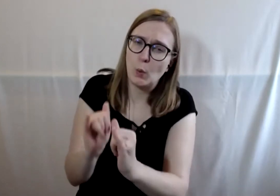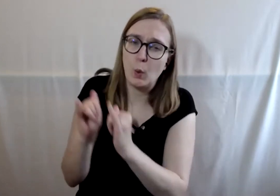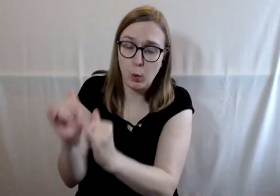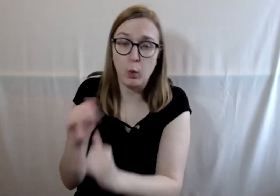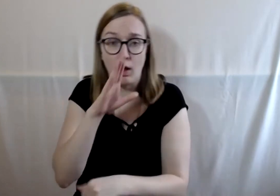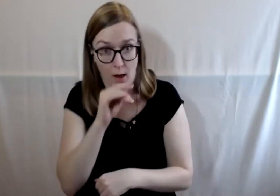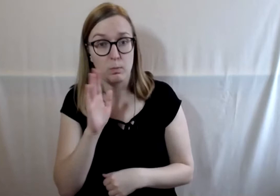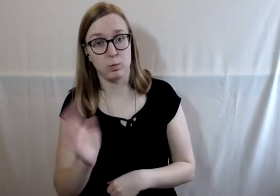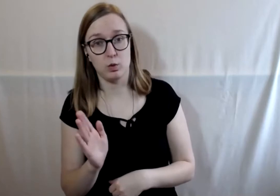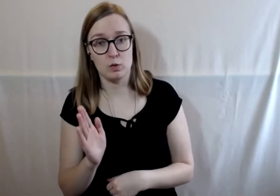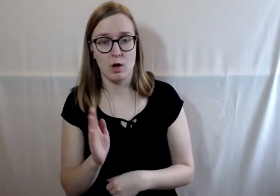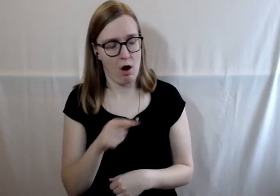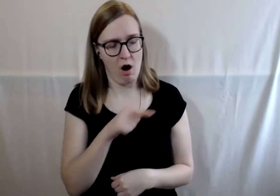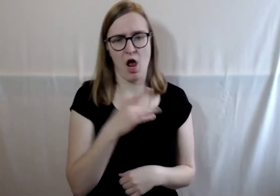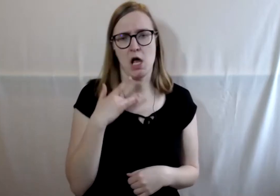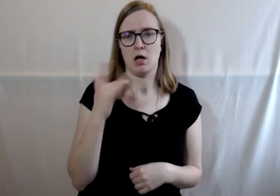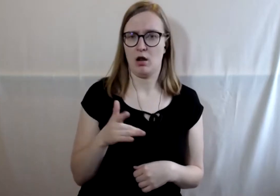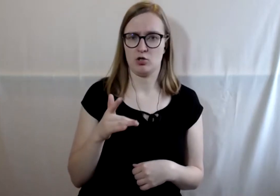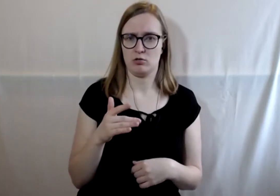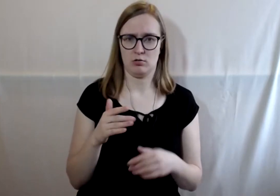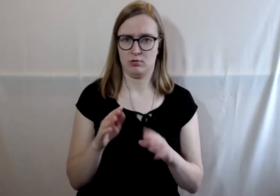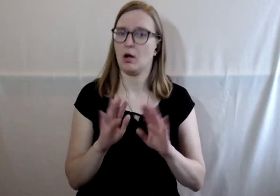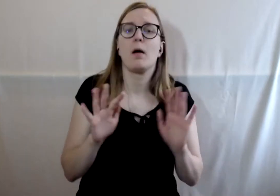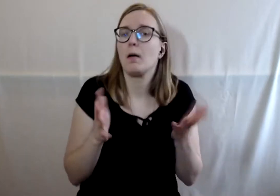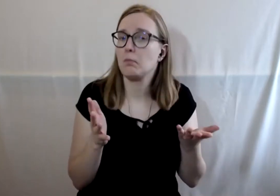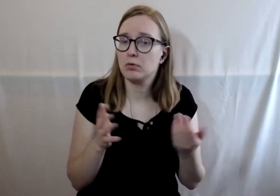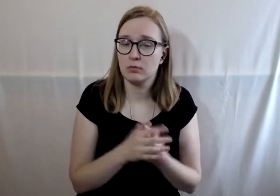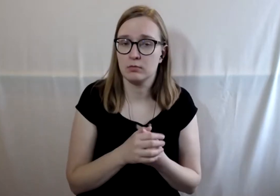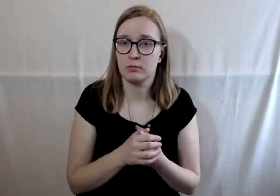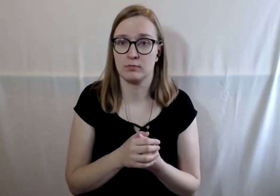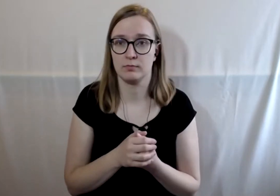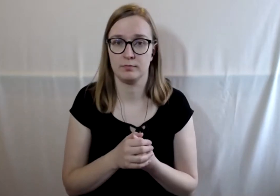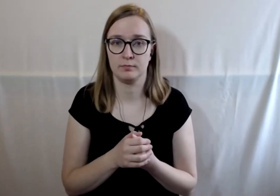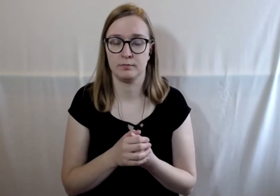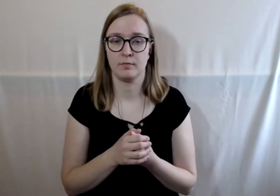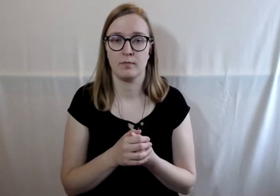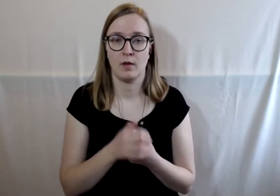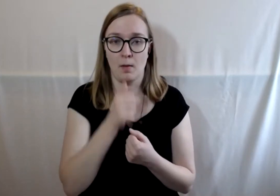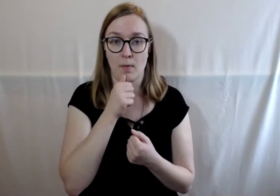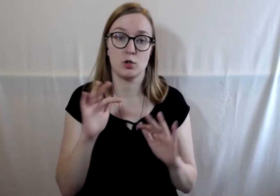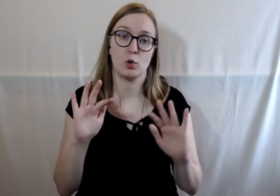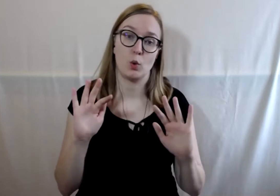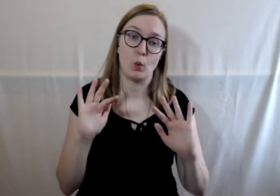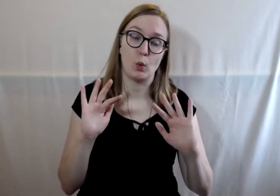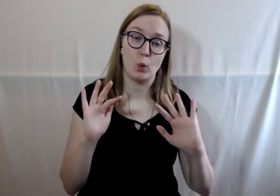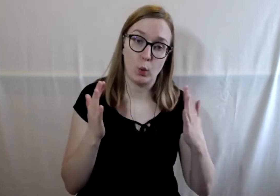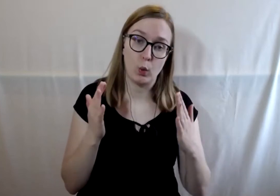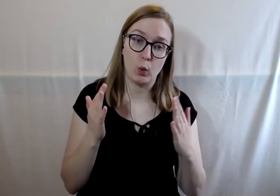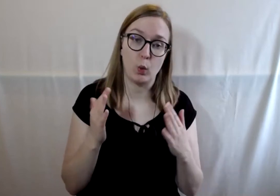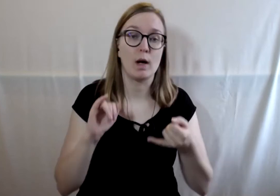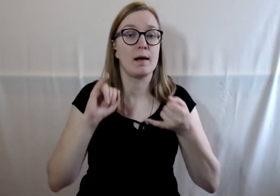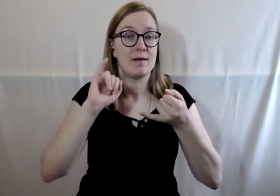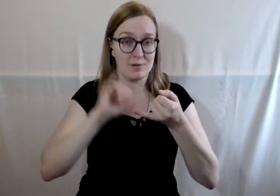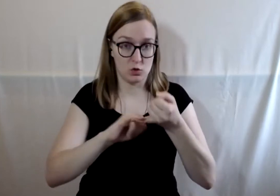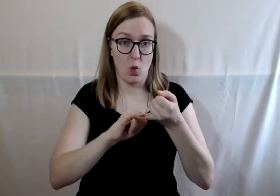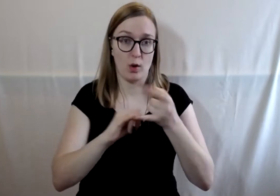follow a different options? And, you know, maybe within a history course, they don't have to learn, all the students don't have